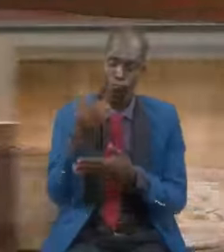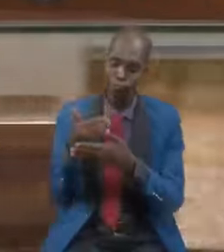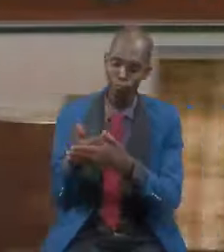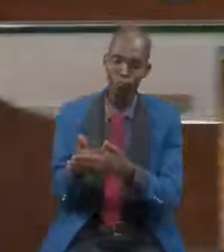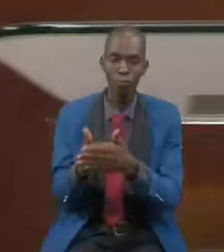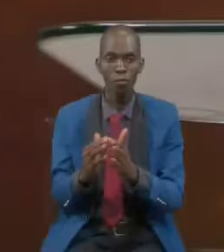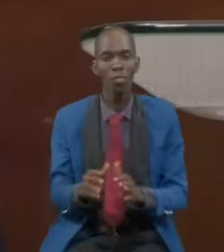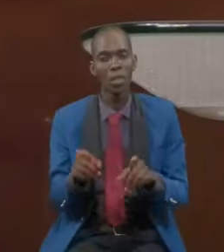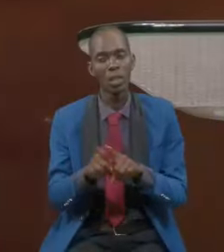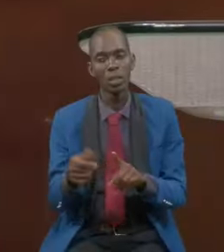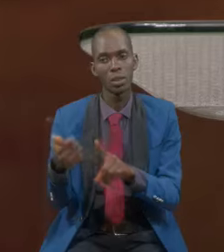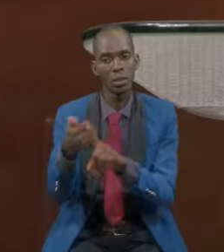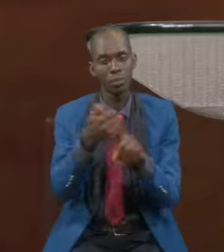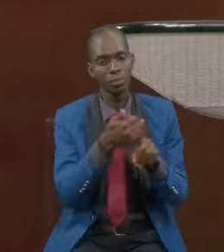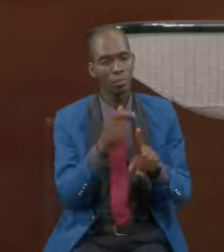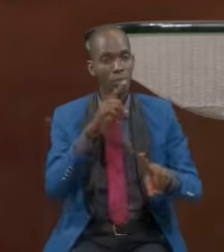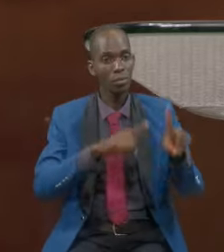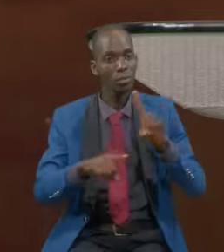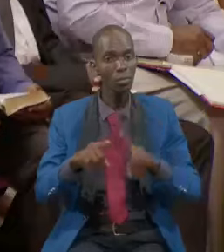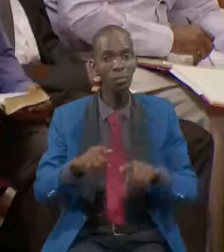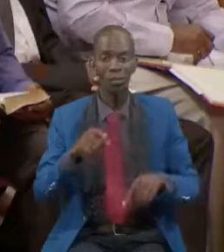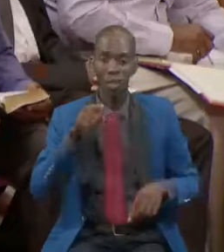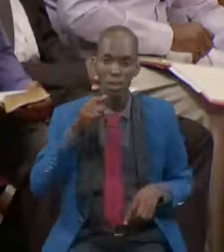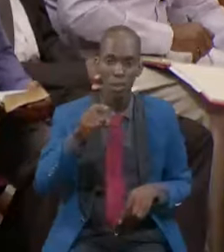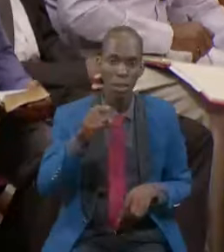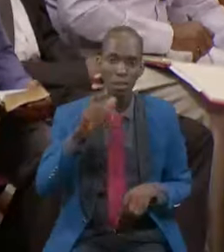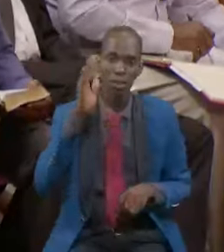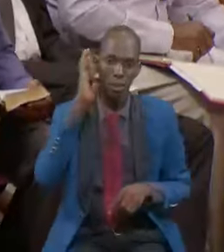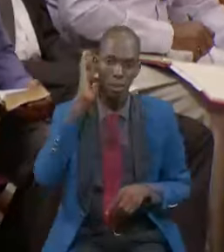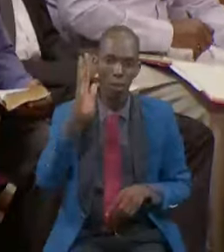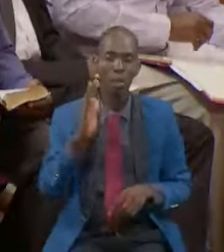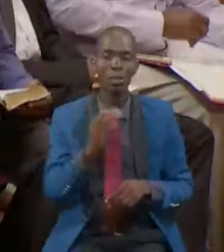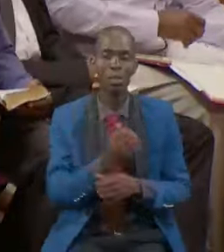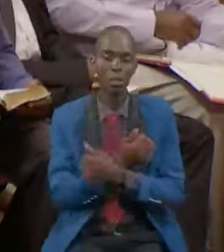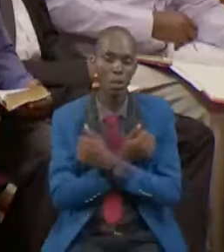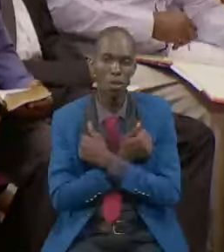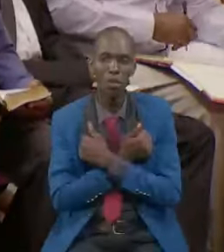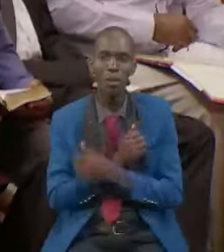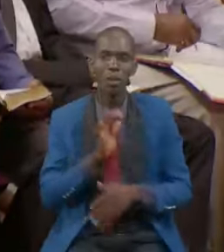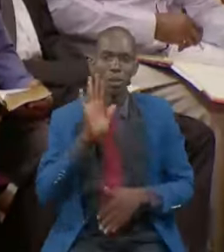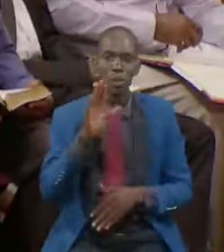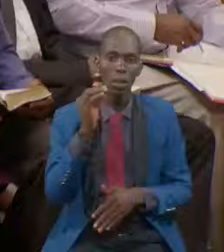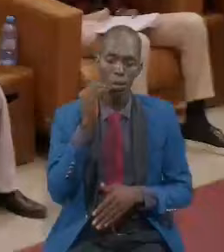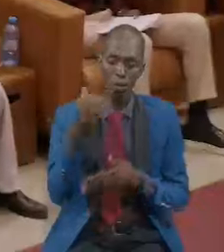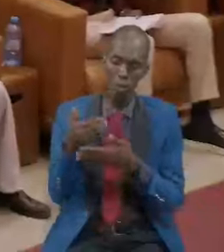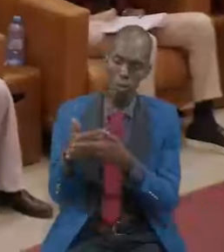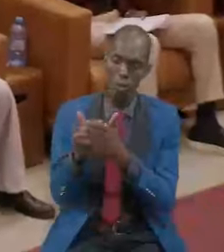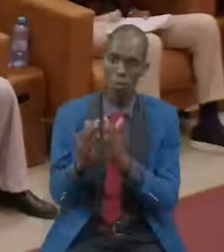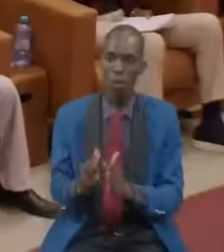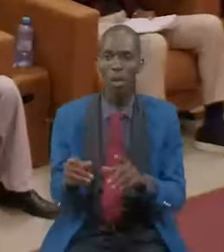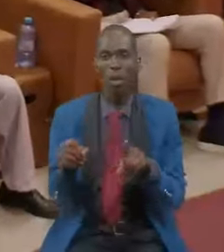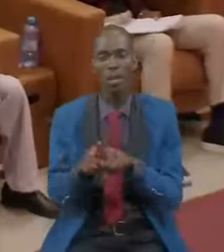thyself. Can we say that together? Thou shalt love thy neighbor